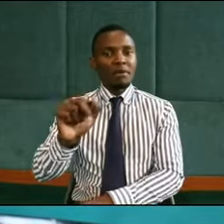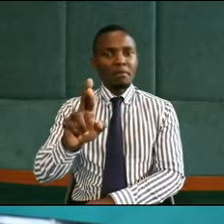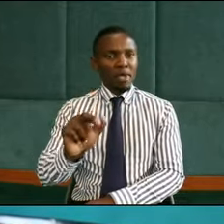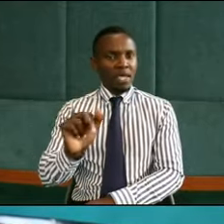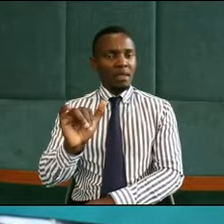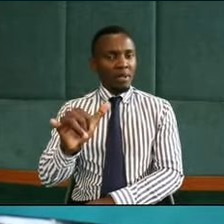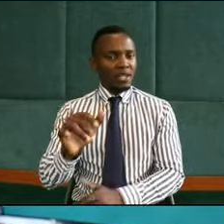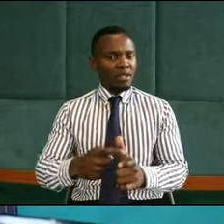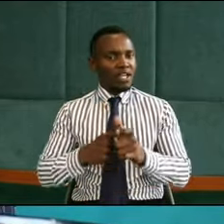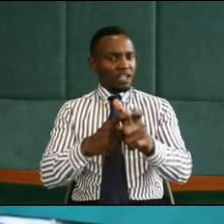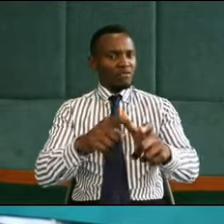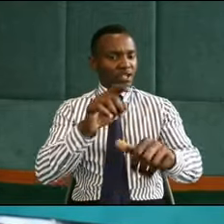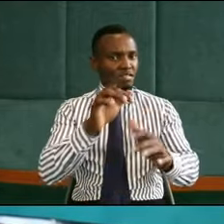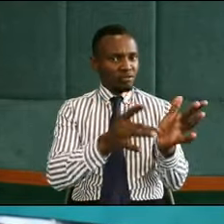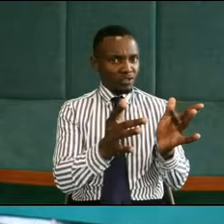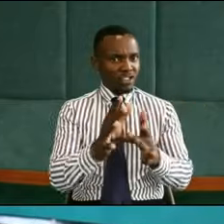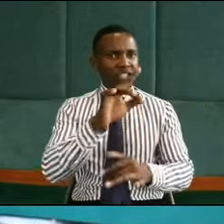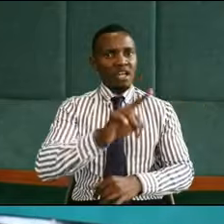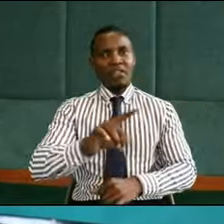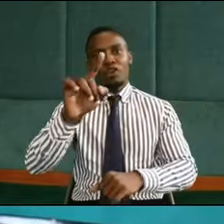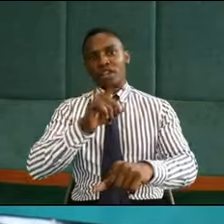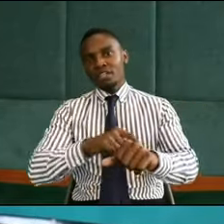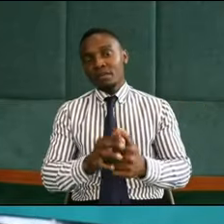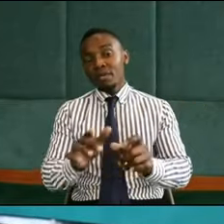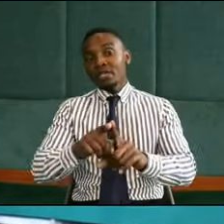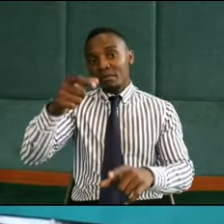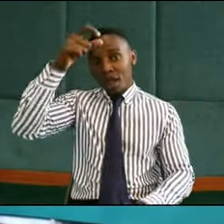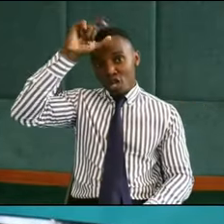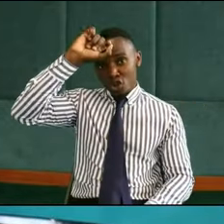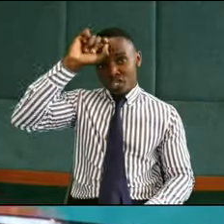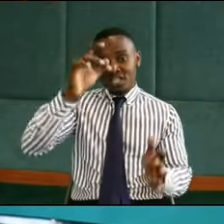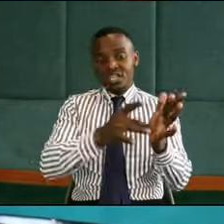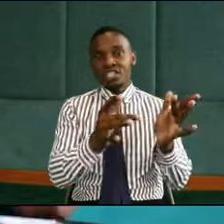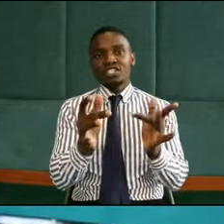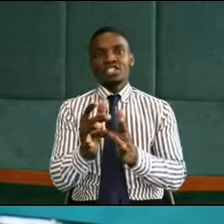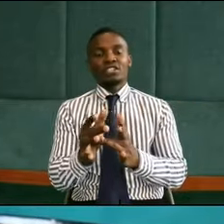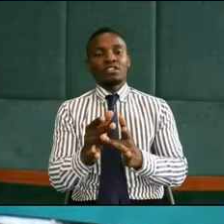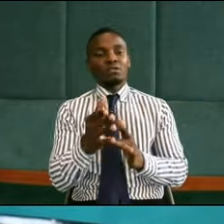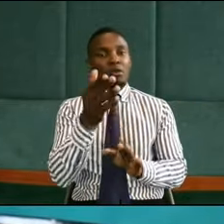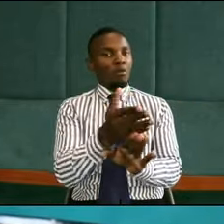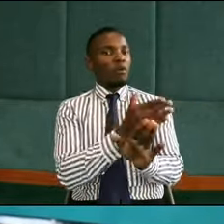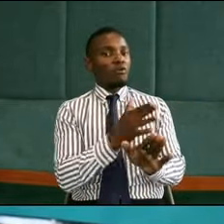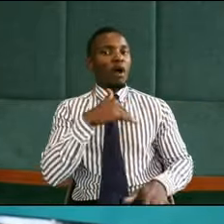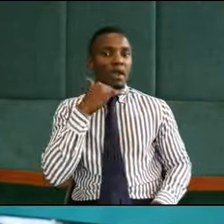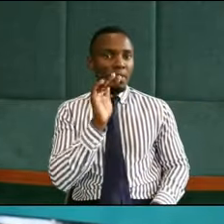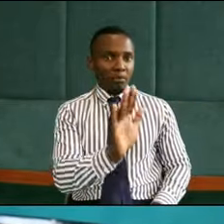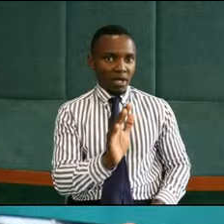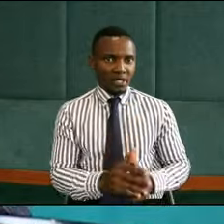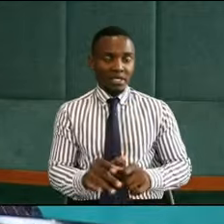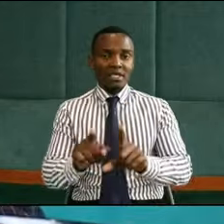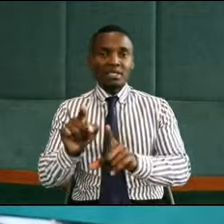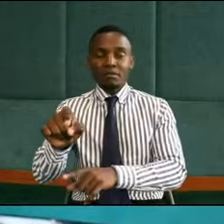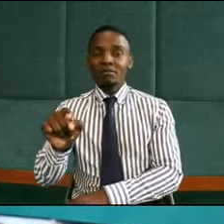Jesus on time. Mary anointed Jesus Christ for his death on time. Mary